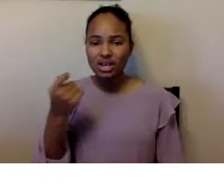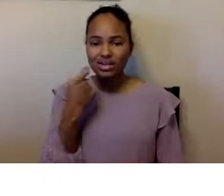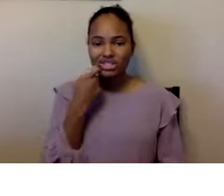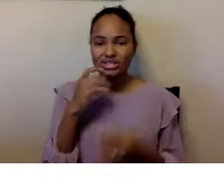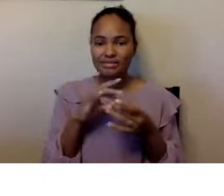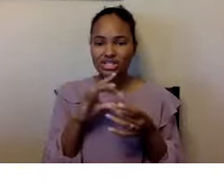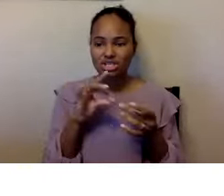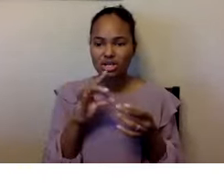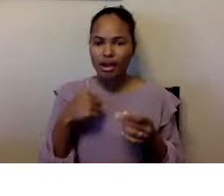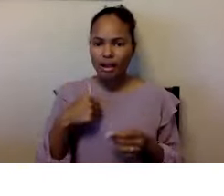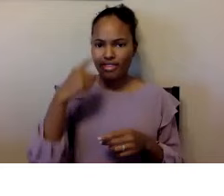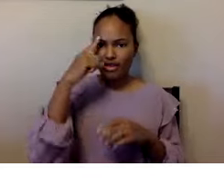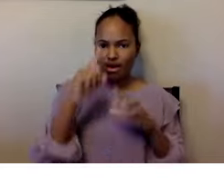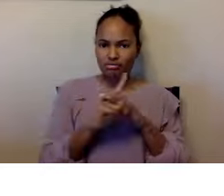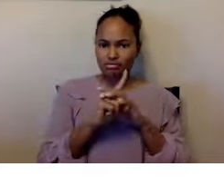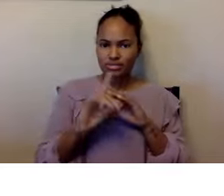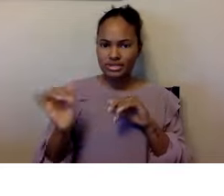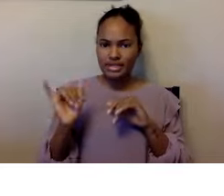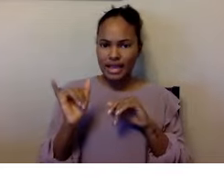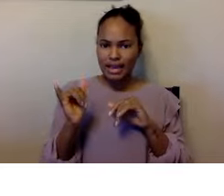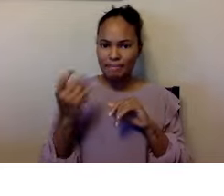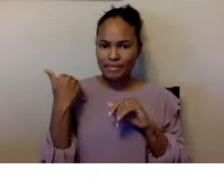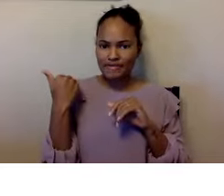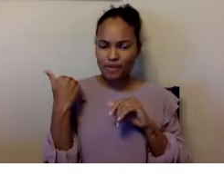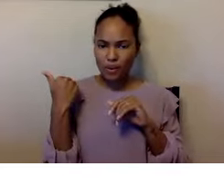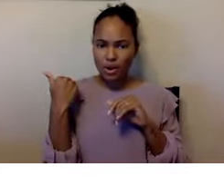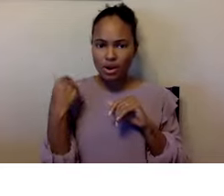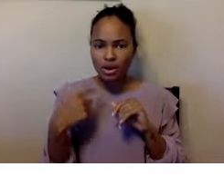and I definitely have had